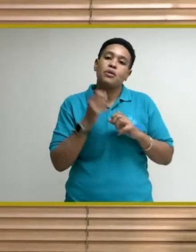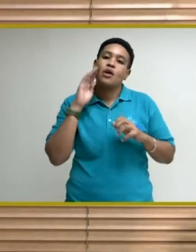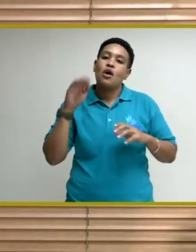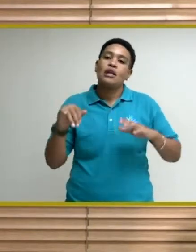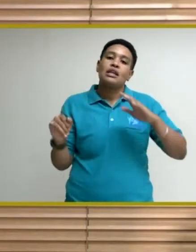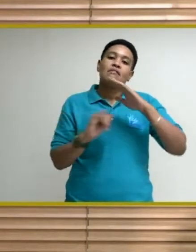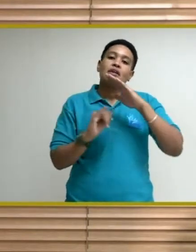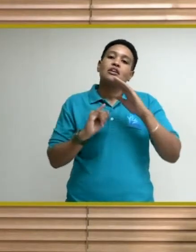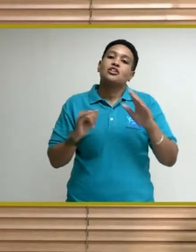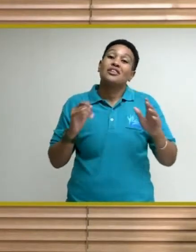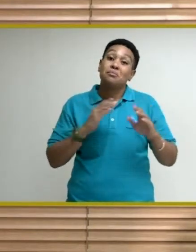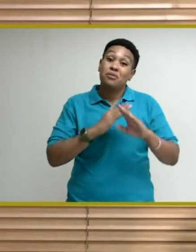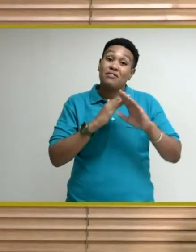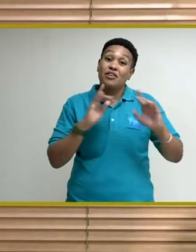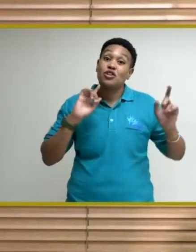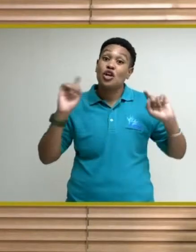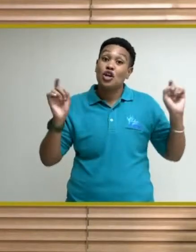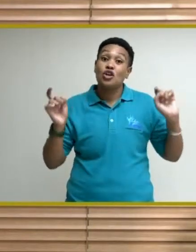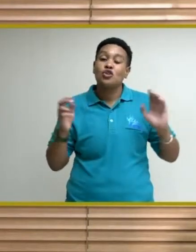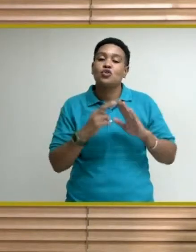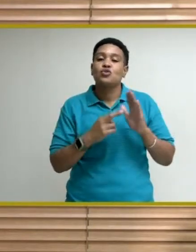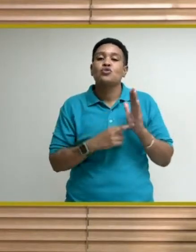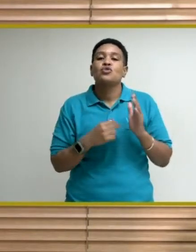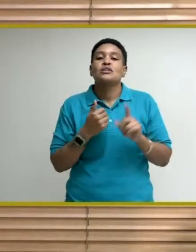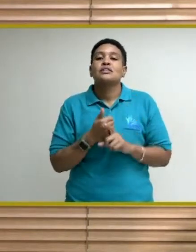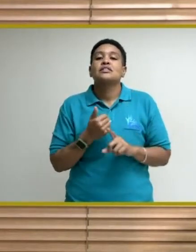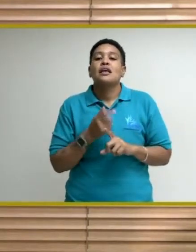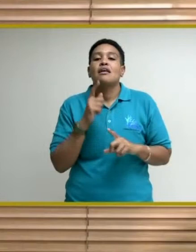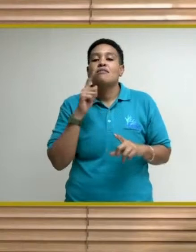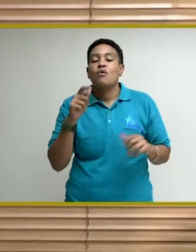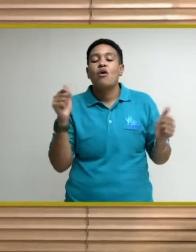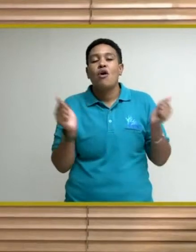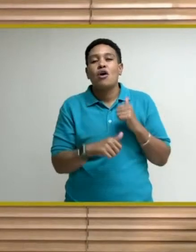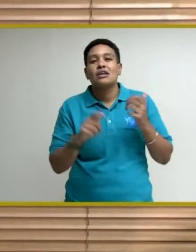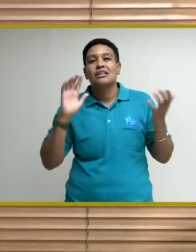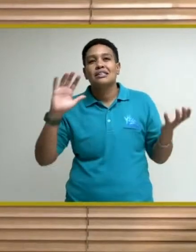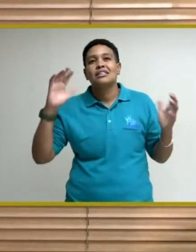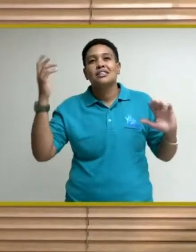prevention and control measures that are under the